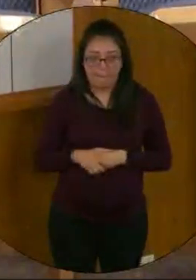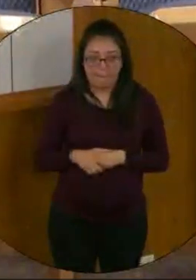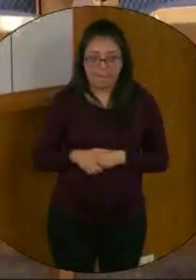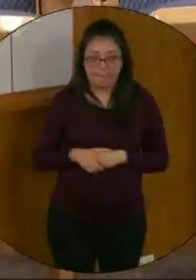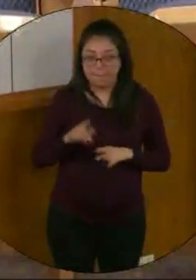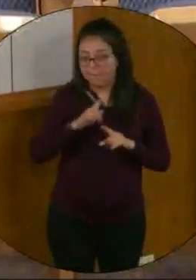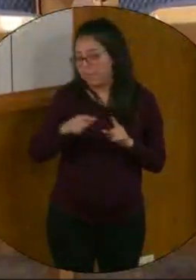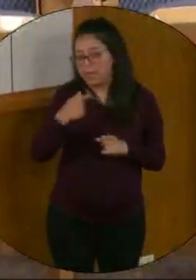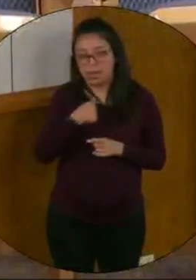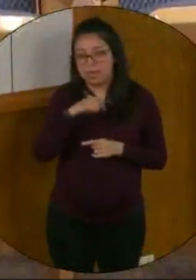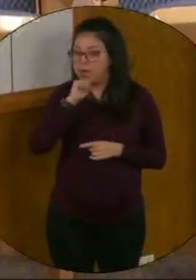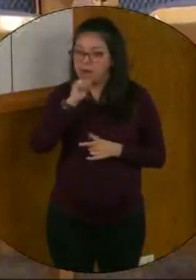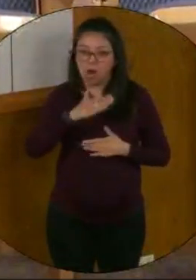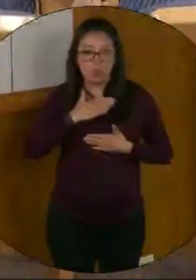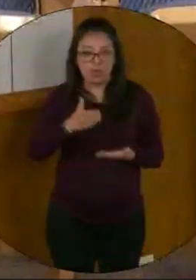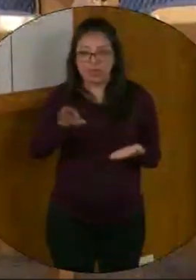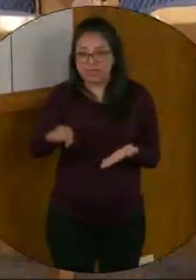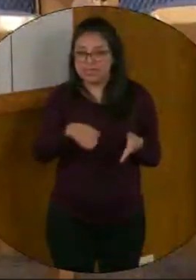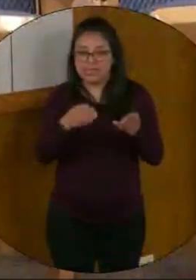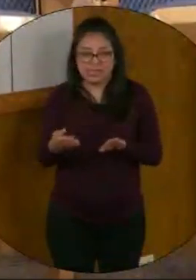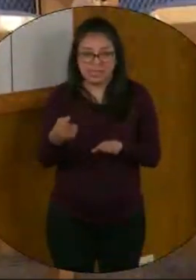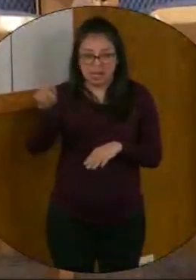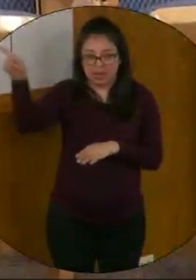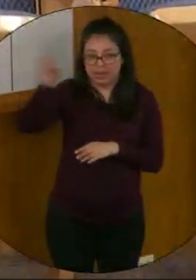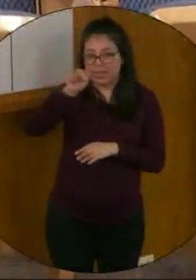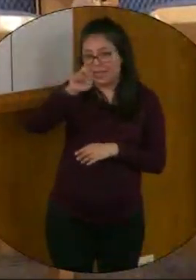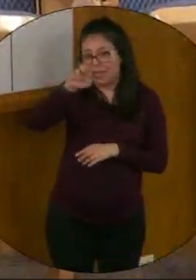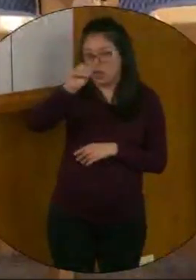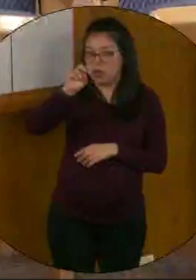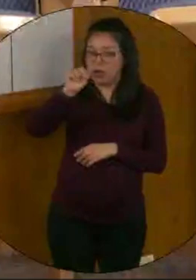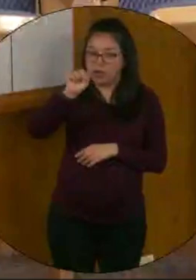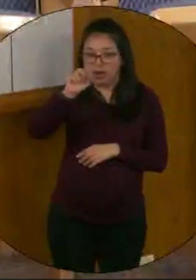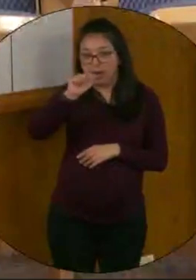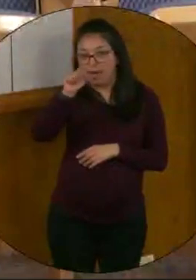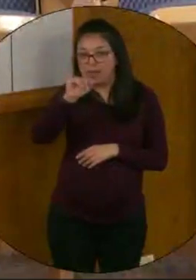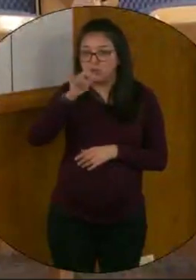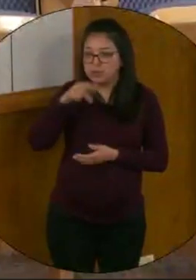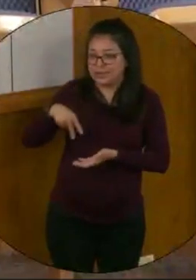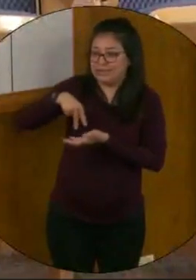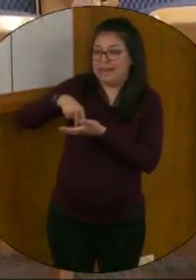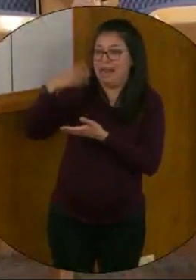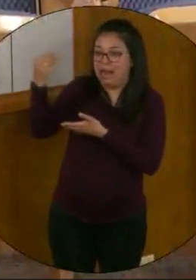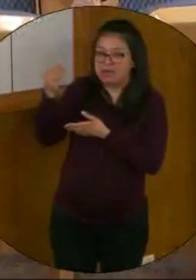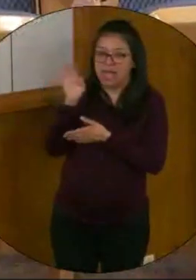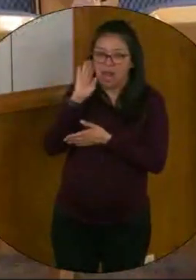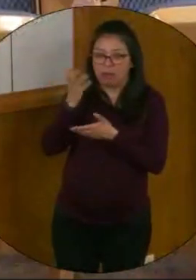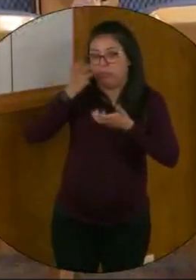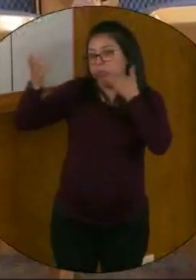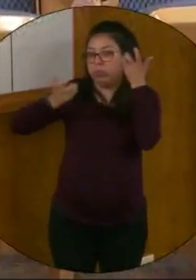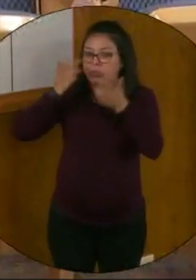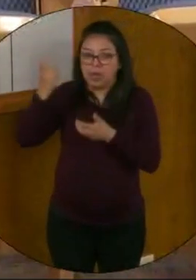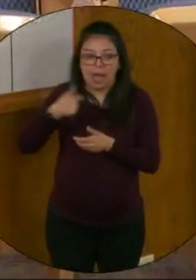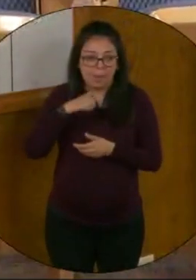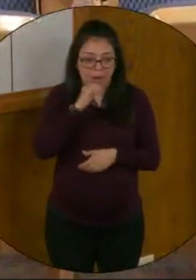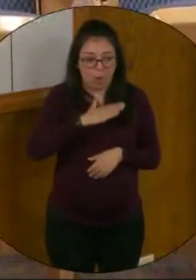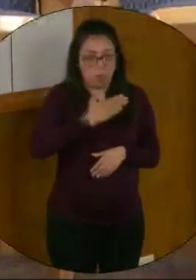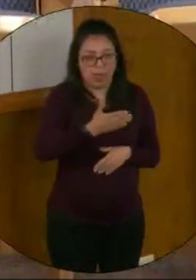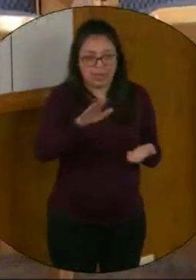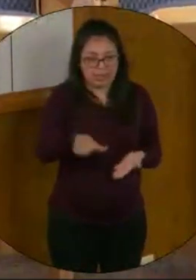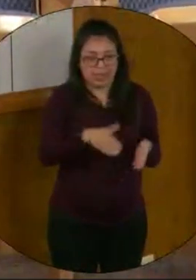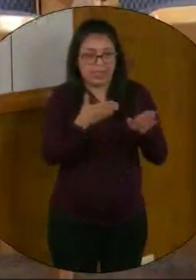But I'm not willing to die at the hands of neo-Nazis who stand out on that sidewalk and scream. I'm not willing to die at